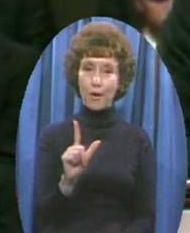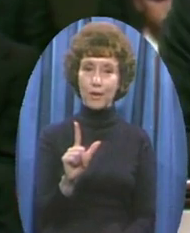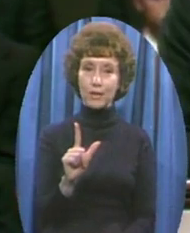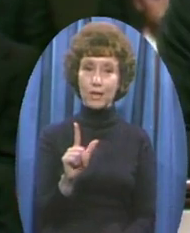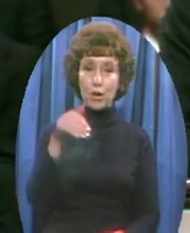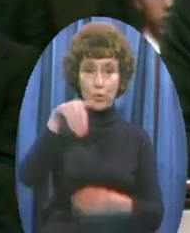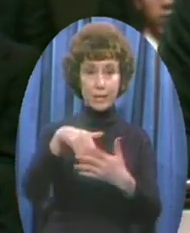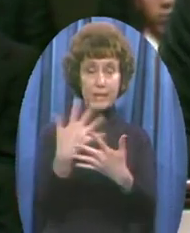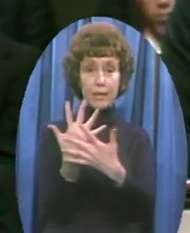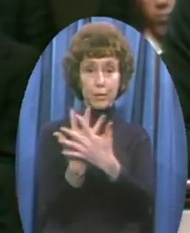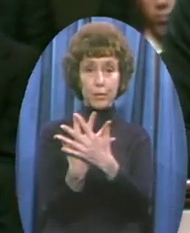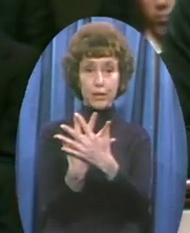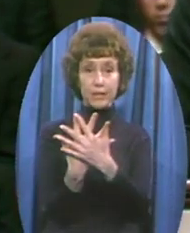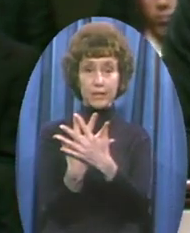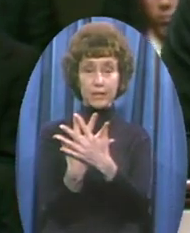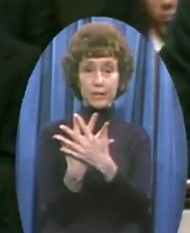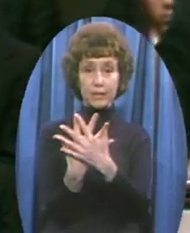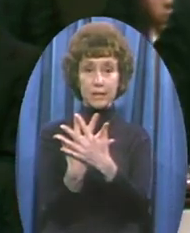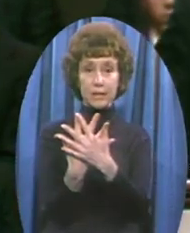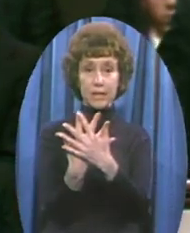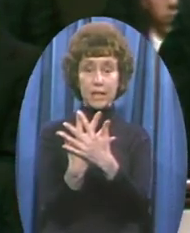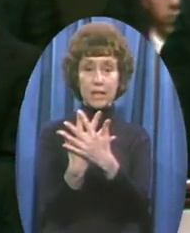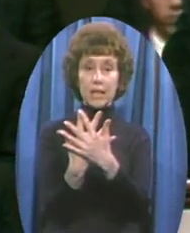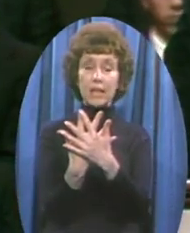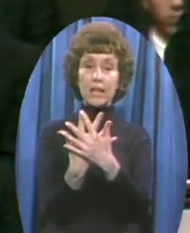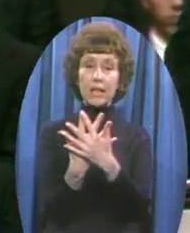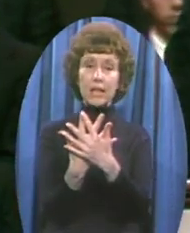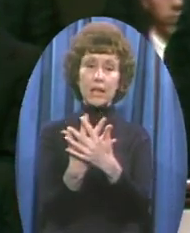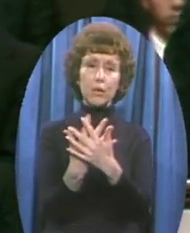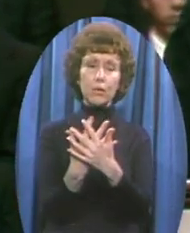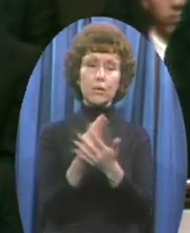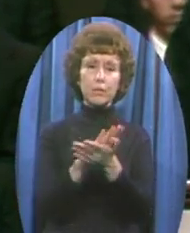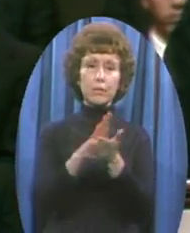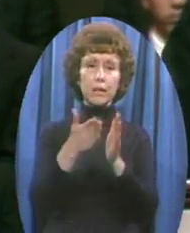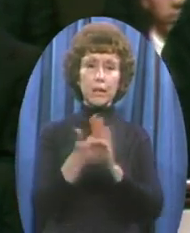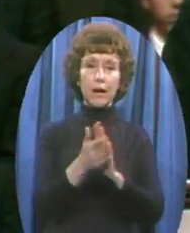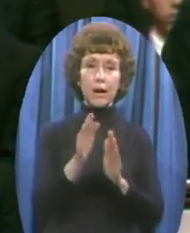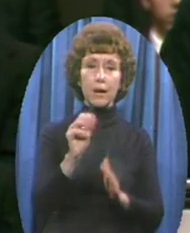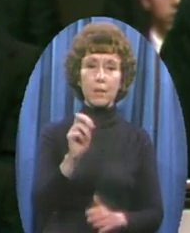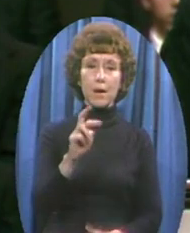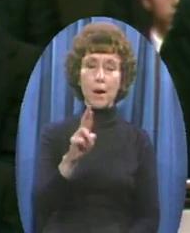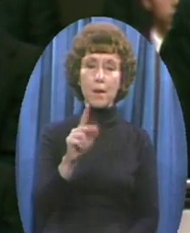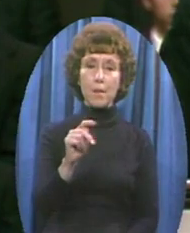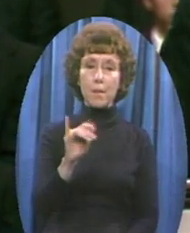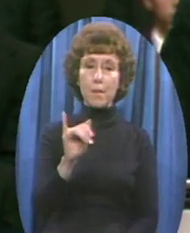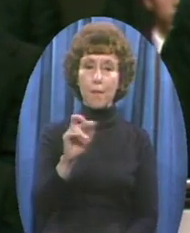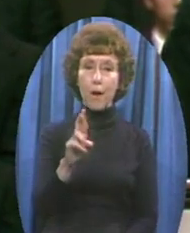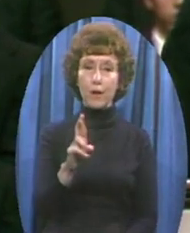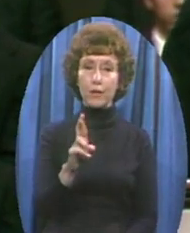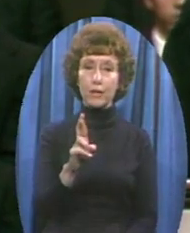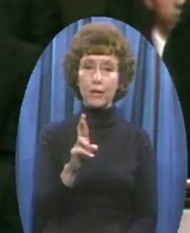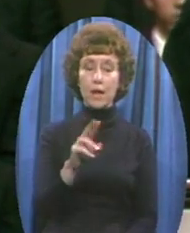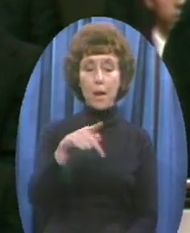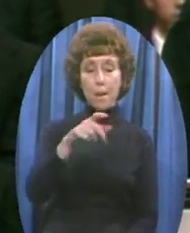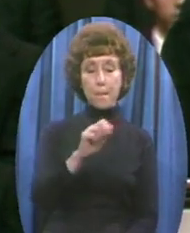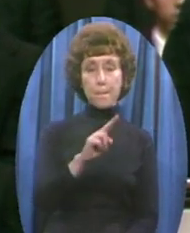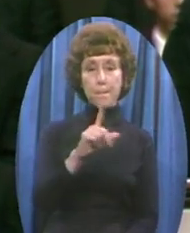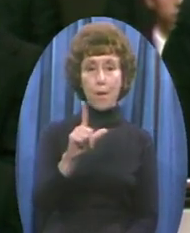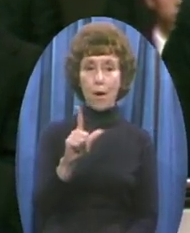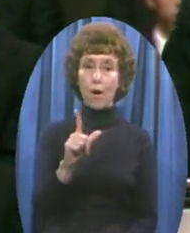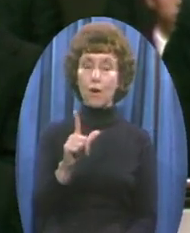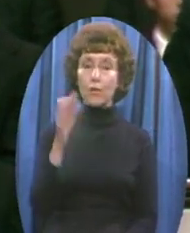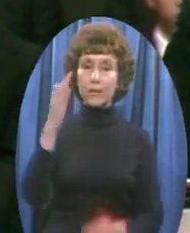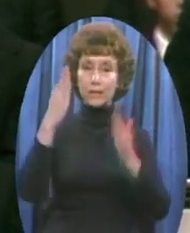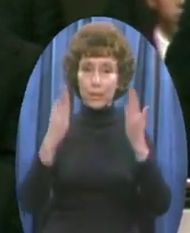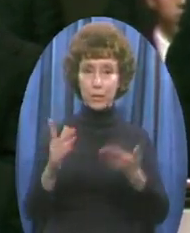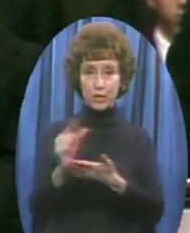was imprisoned. He was en route to martyrdom. He was a preacher of the gospel, but he lived during the days of